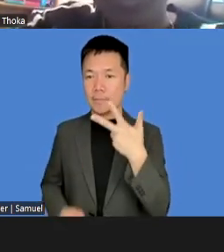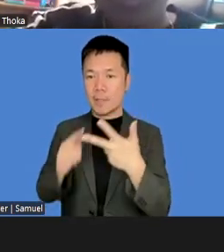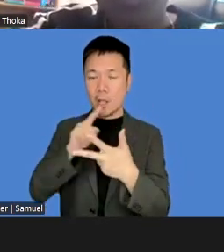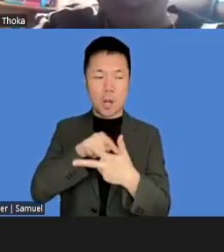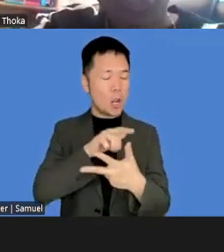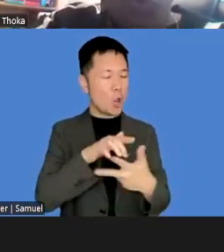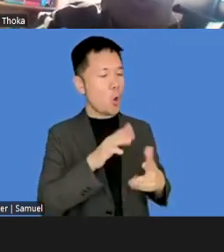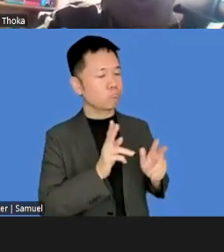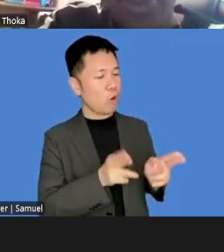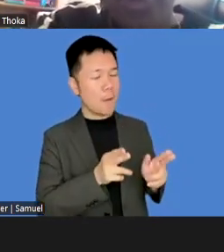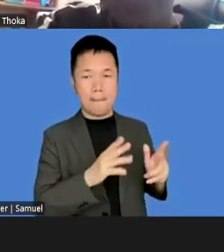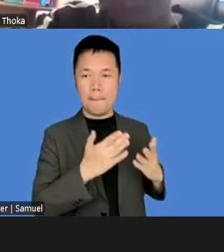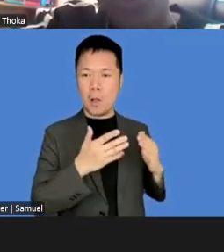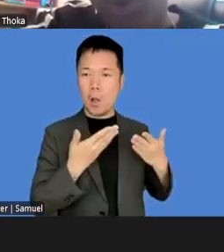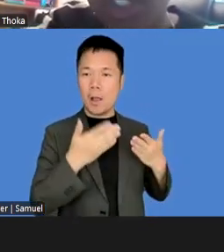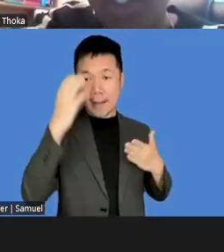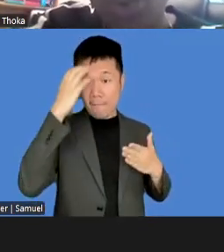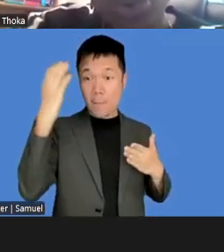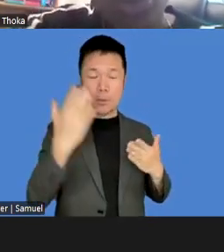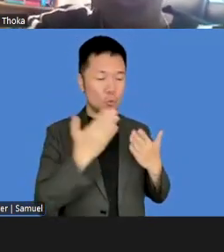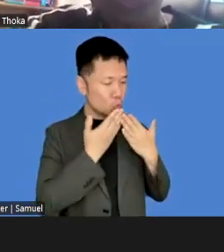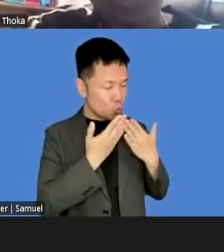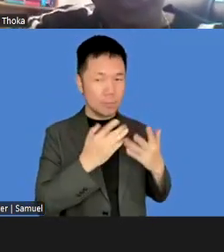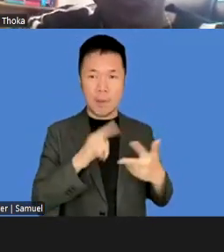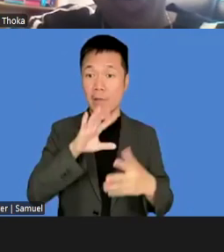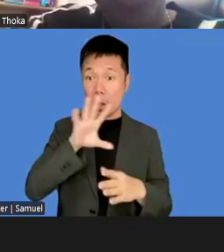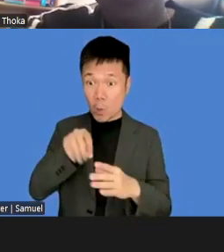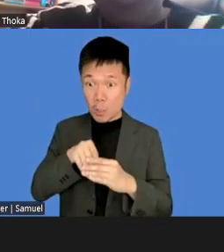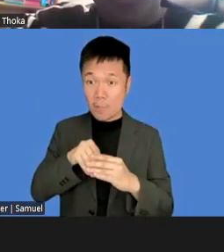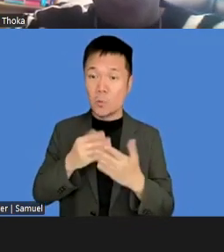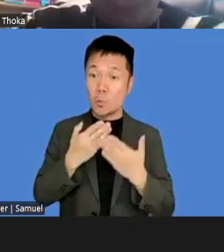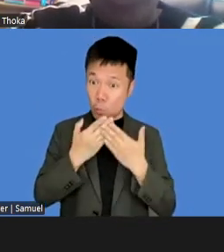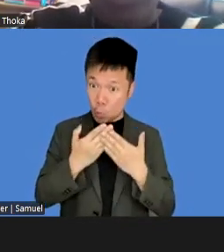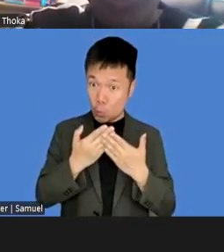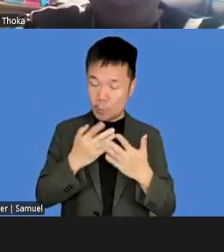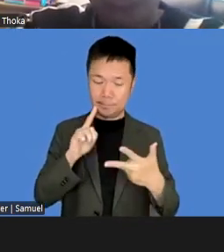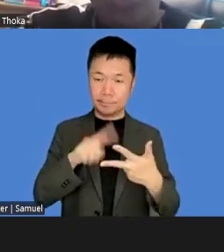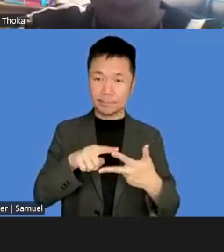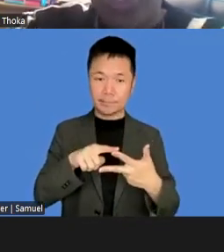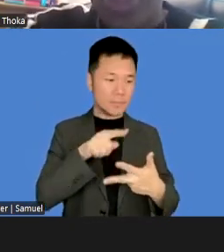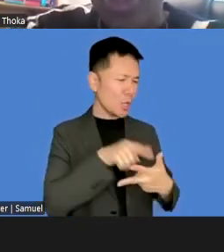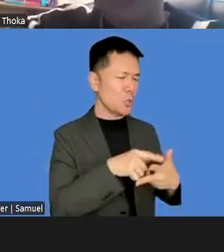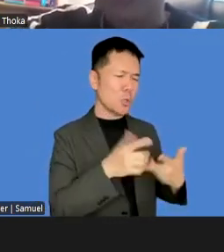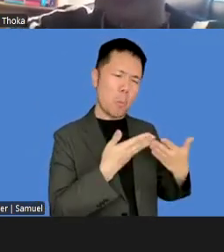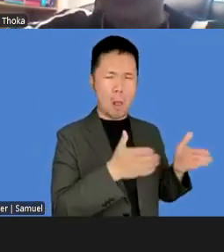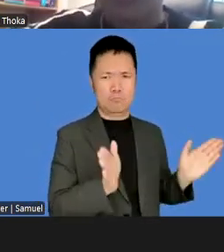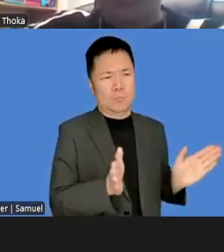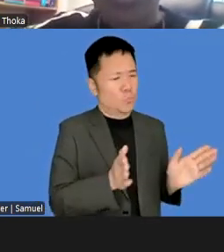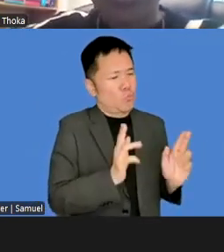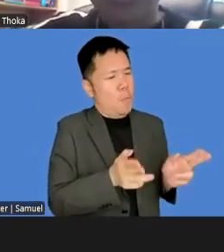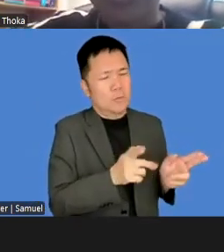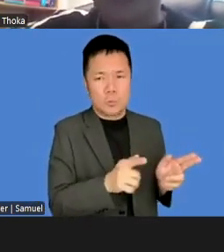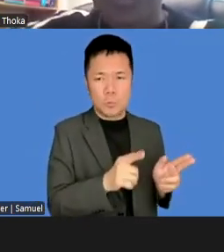schools. We have inclusive schools. So this is where an ordinary public school has